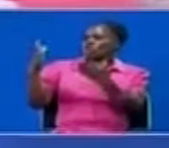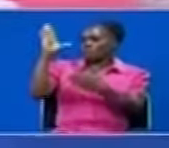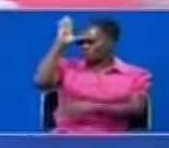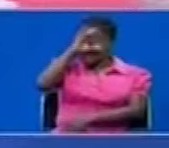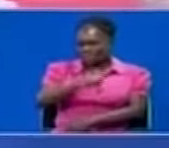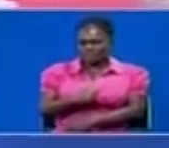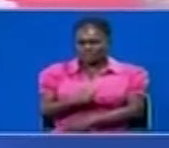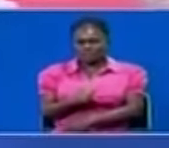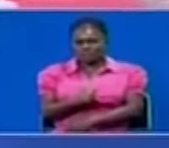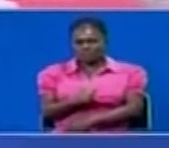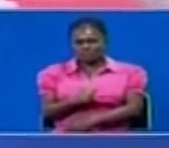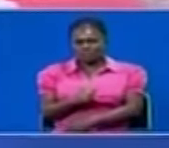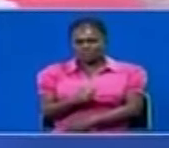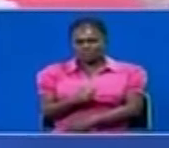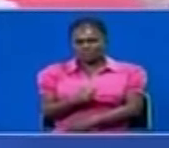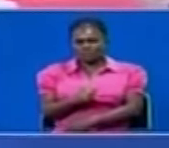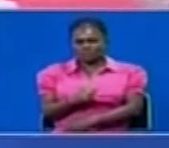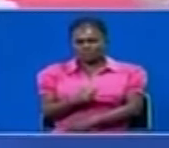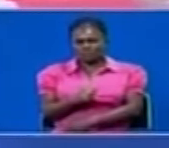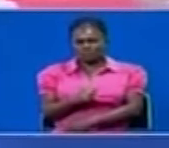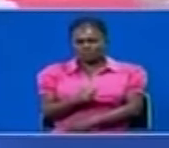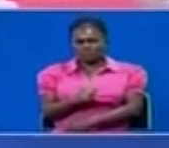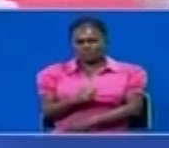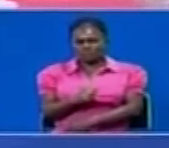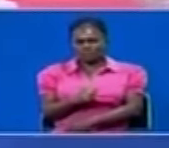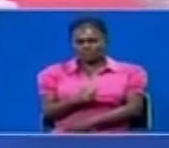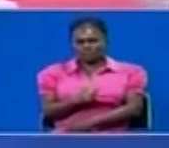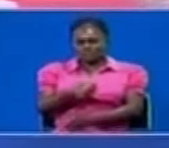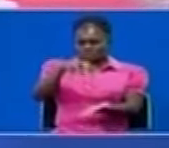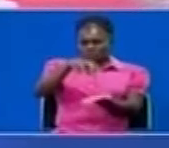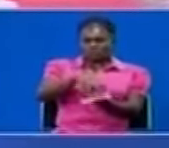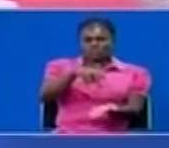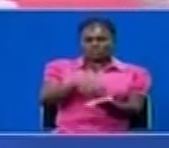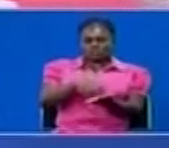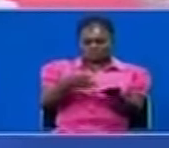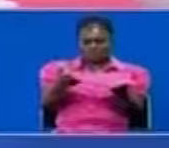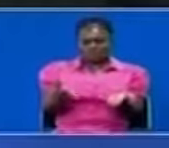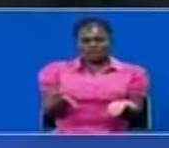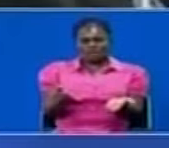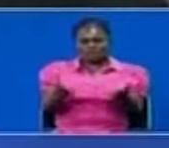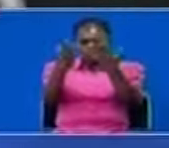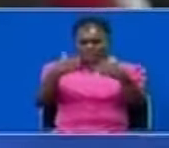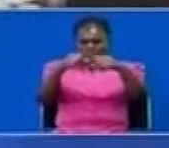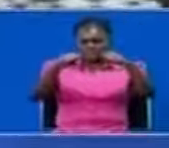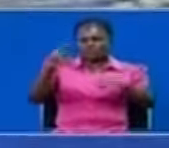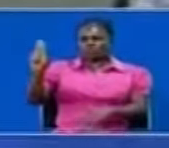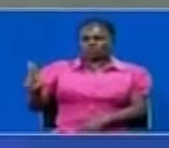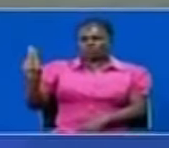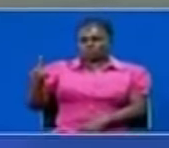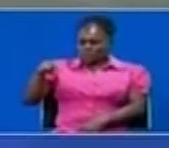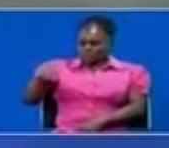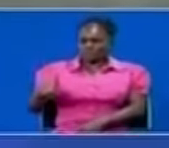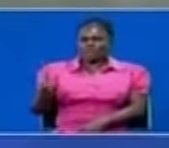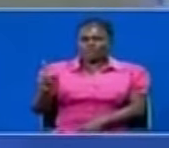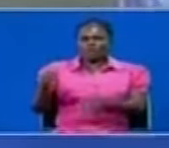missing. No, come on, let's call a spade this morning. A situation that led even the head of state himself